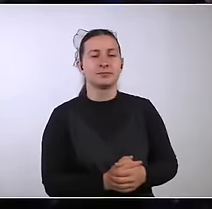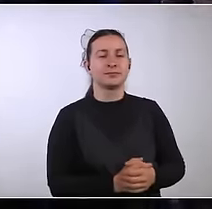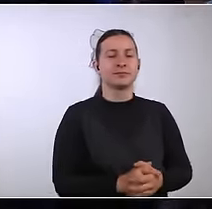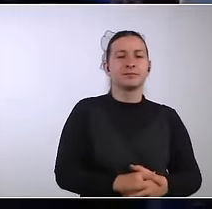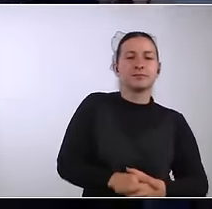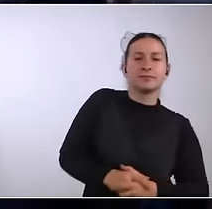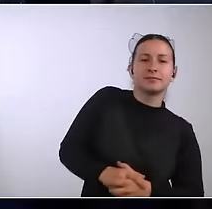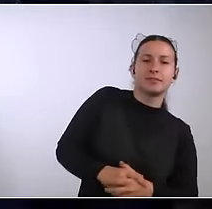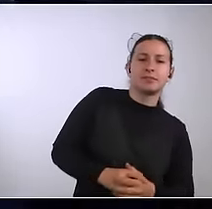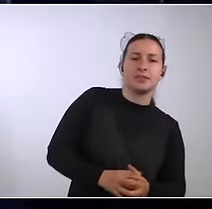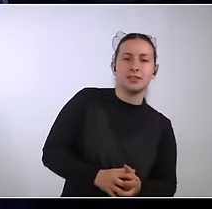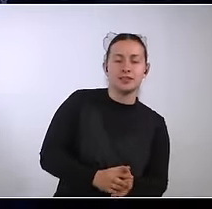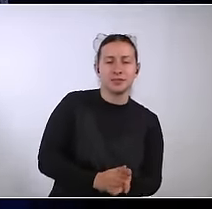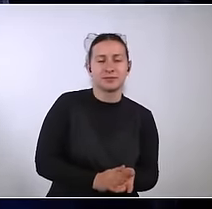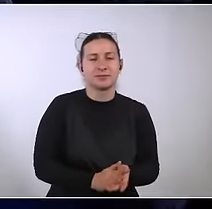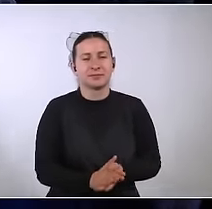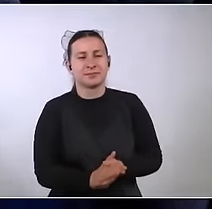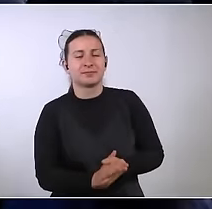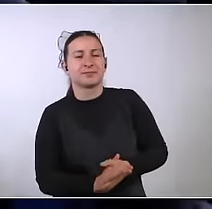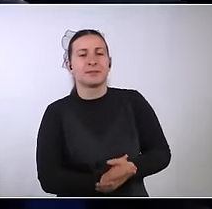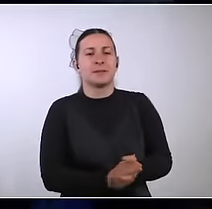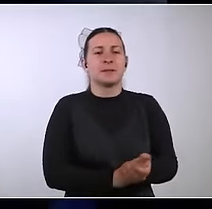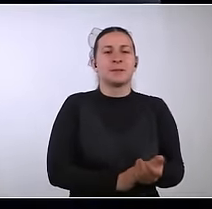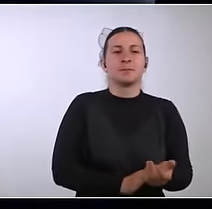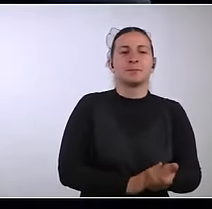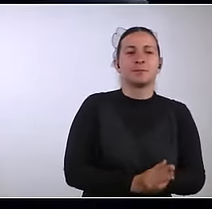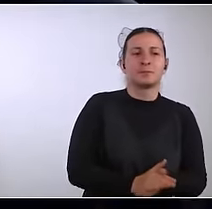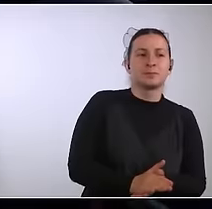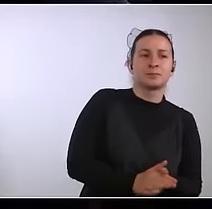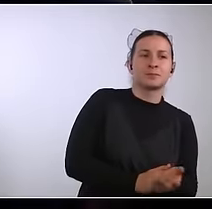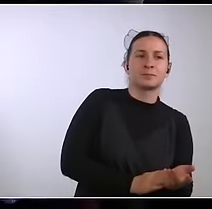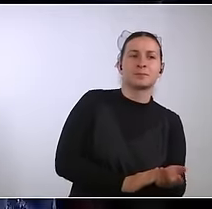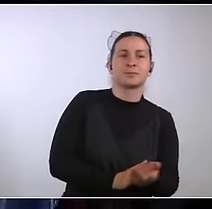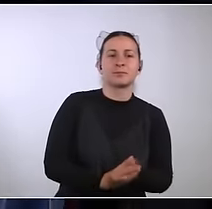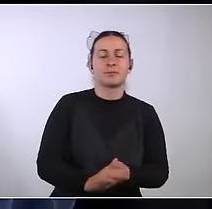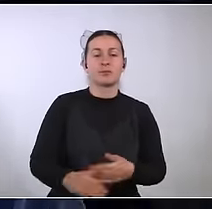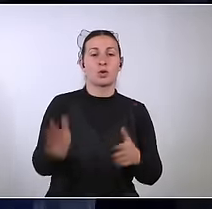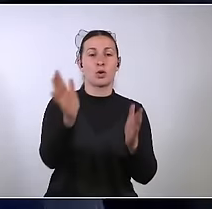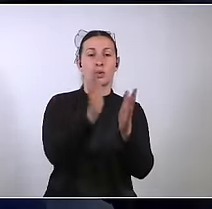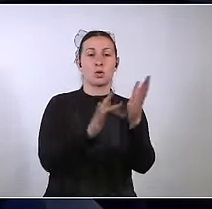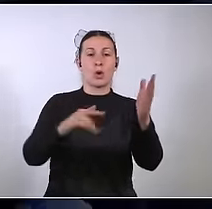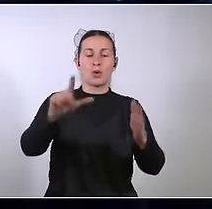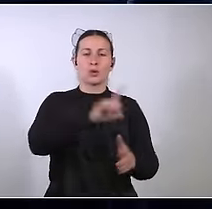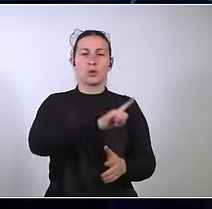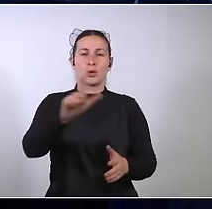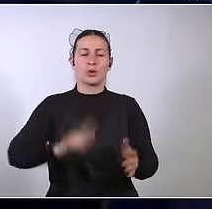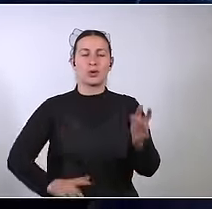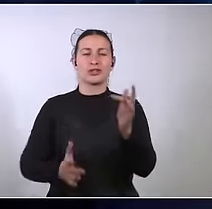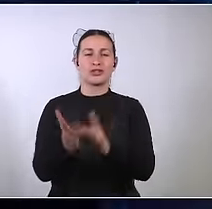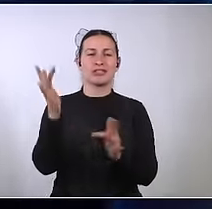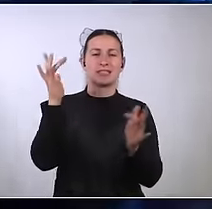gloria y honra sea dadas a nuestro Señor Jesucristo. All the glory be to our Lord Jesus.